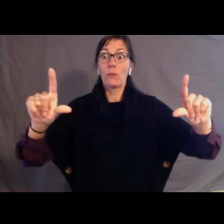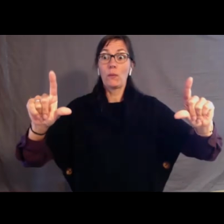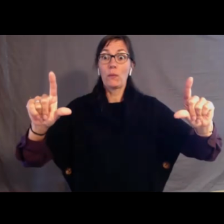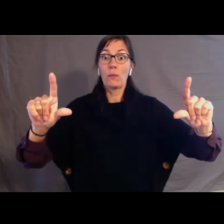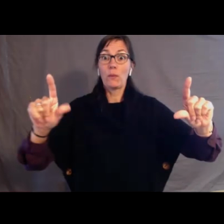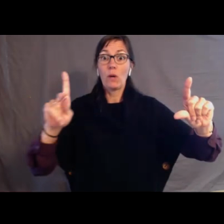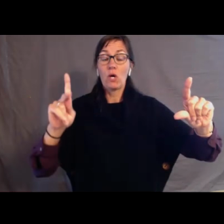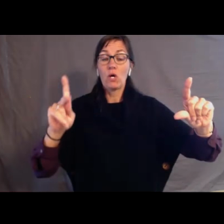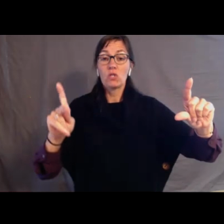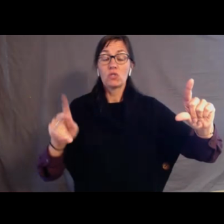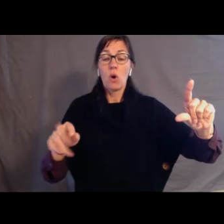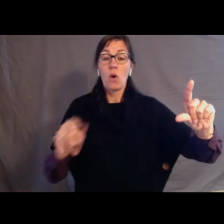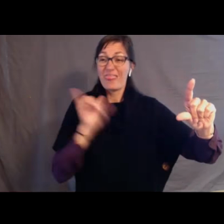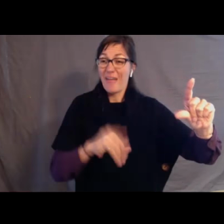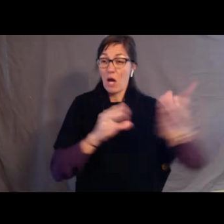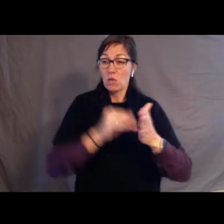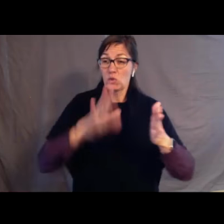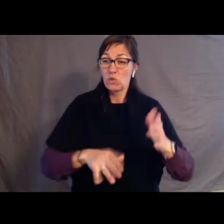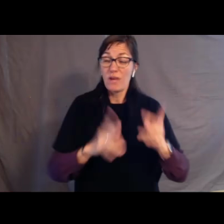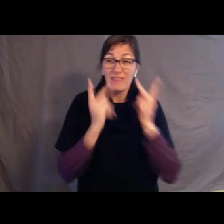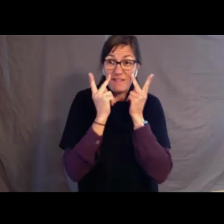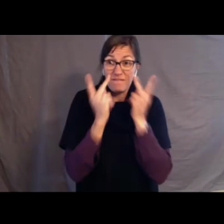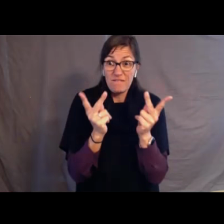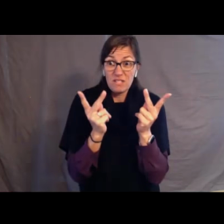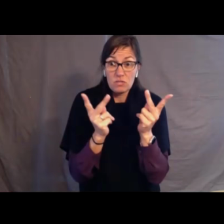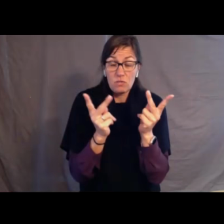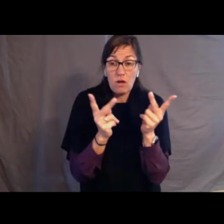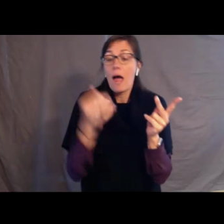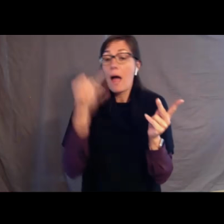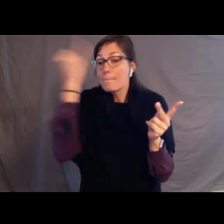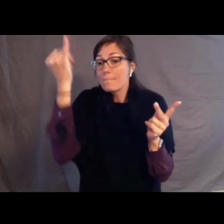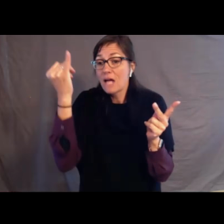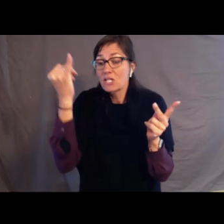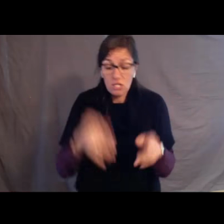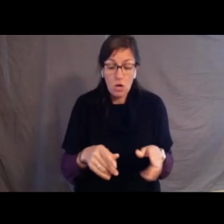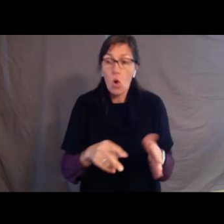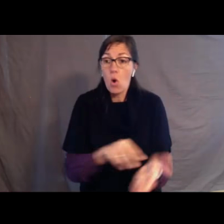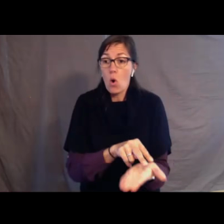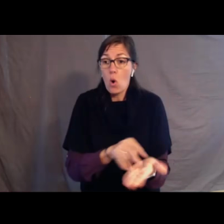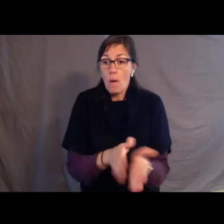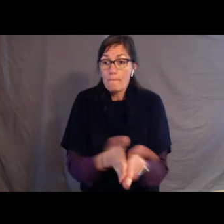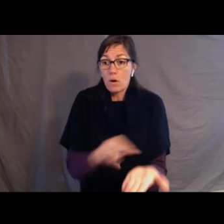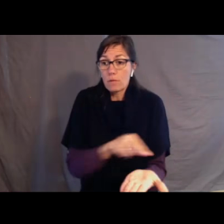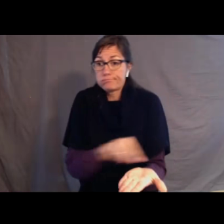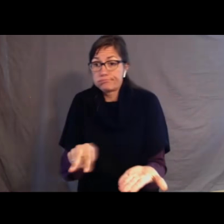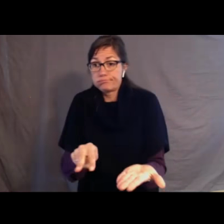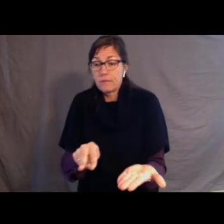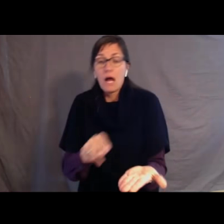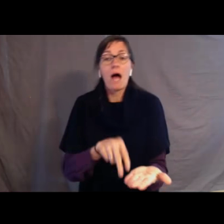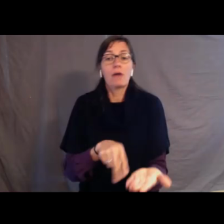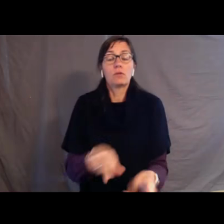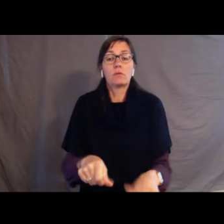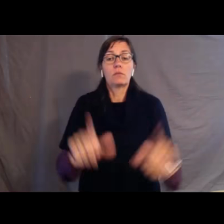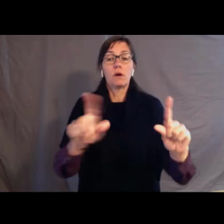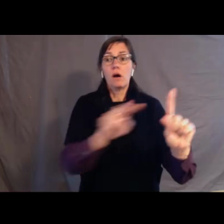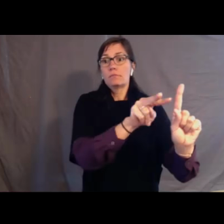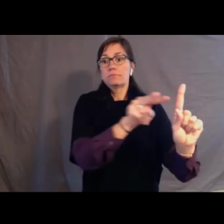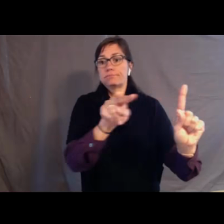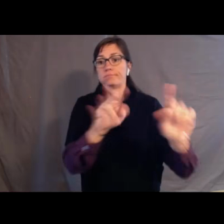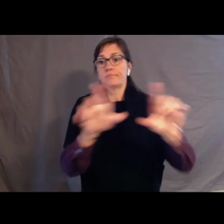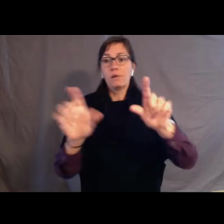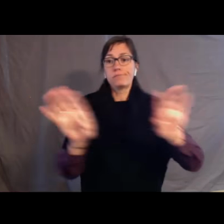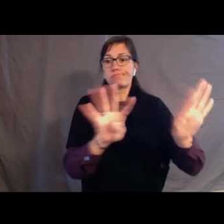demand for that student to scan that entire screen, and it takes longer and it can be more fatiguing. So